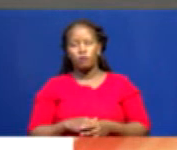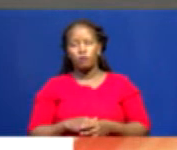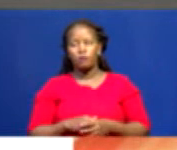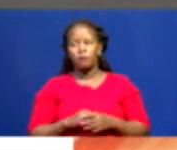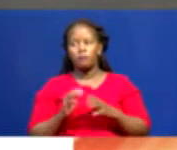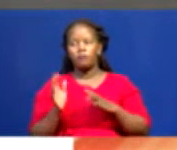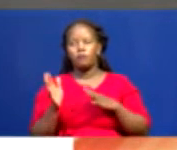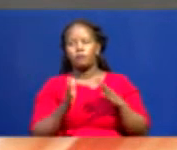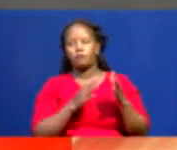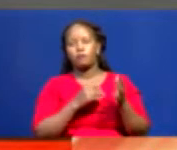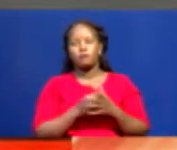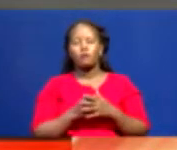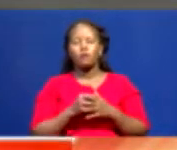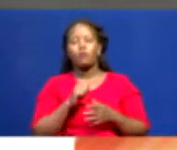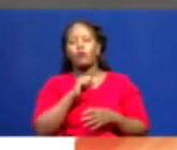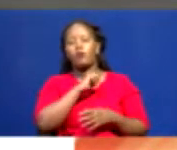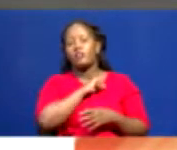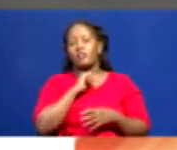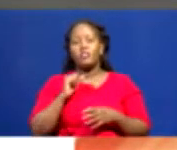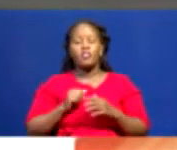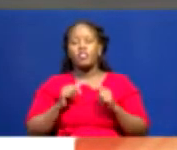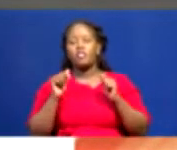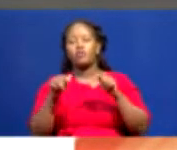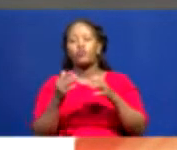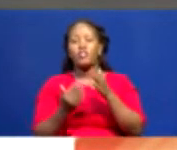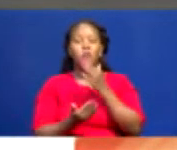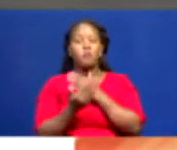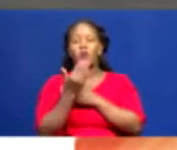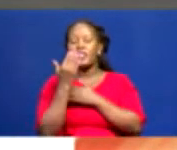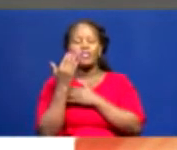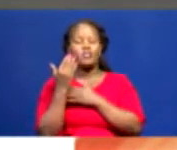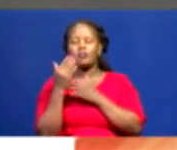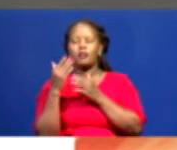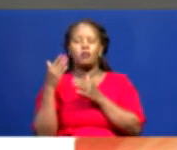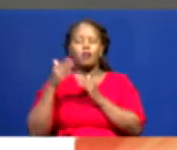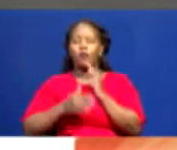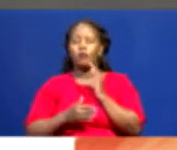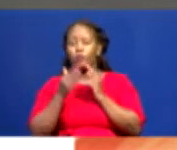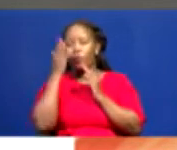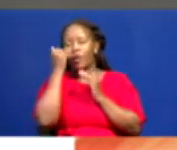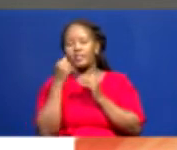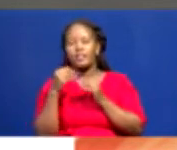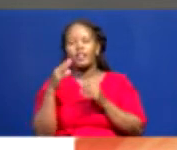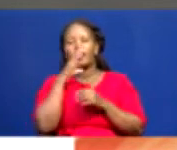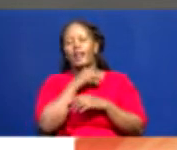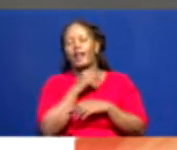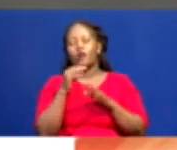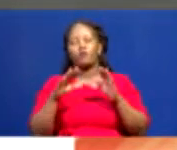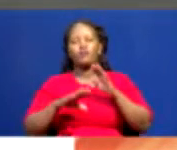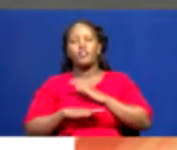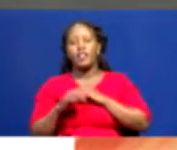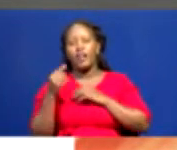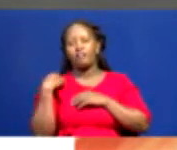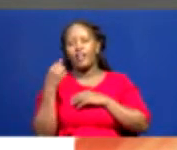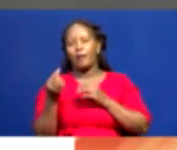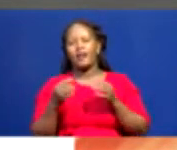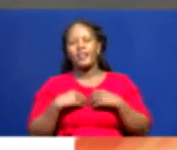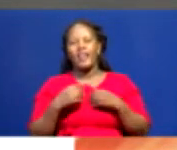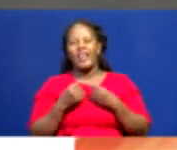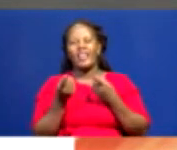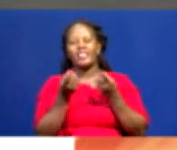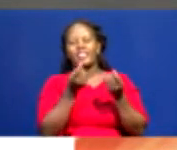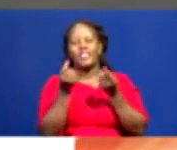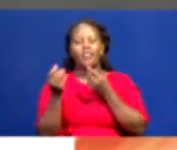The Senate on Wednesday morning adjourned soon after it began due to a quorum hitch. There were only a handful of senators in the